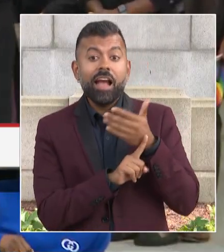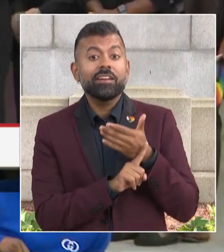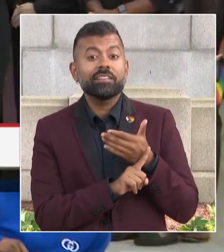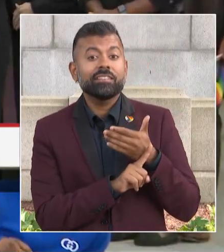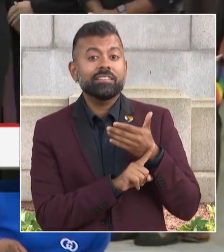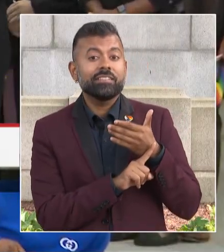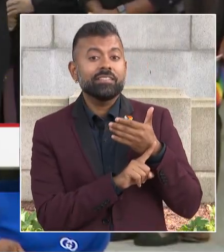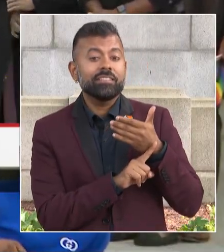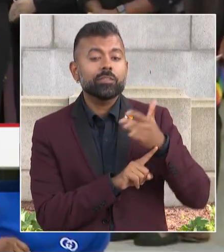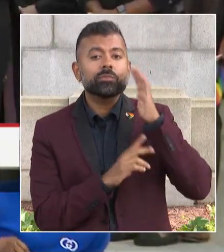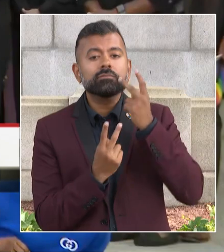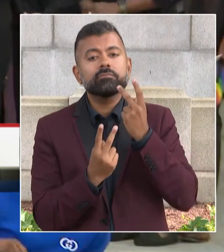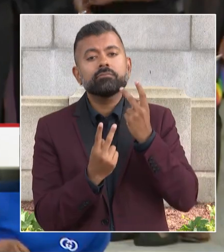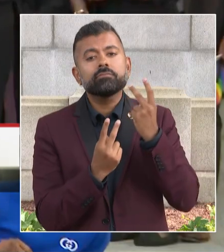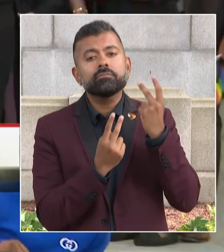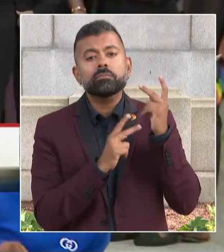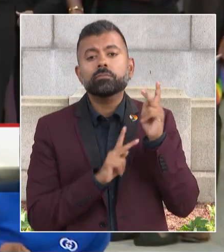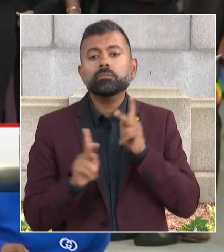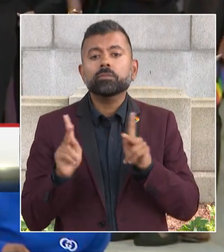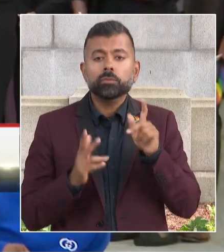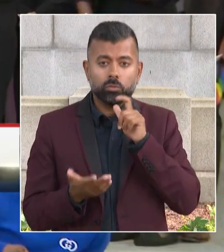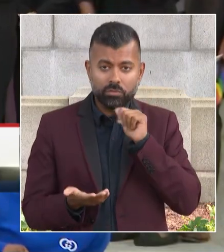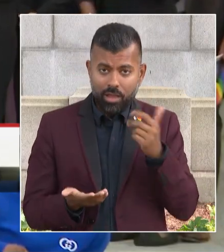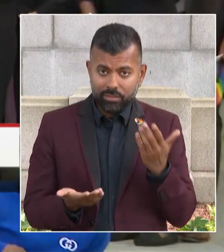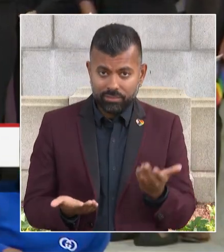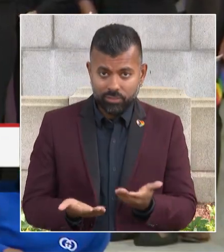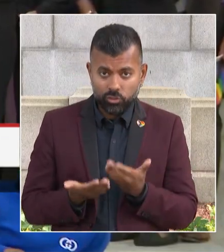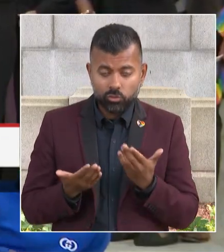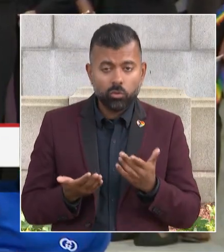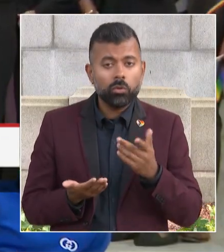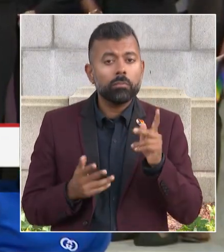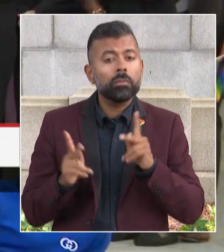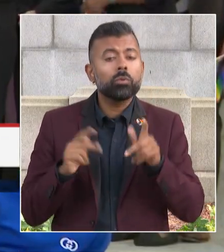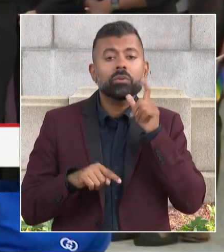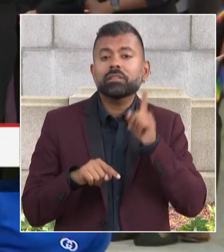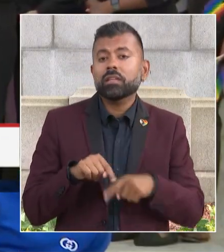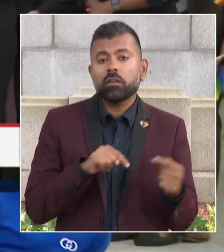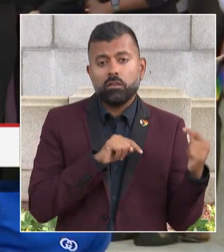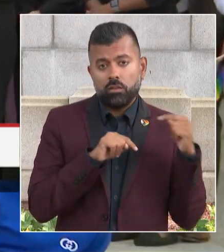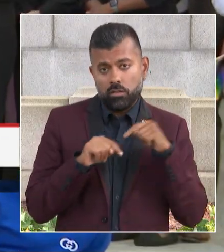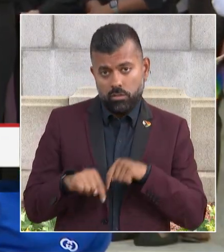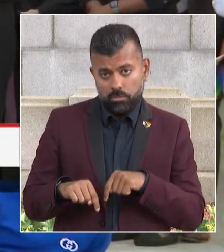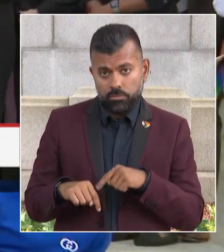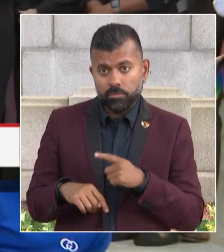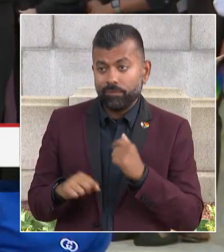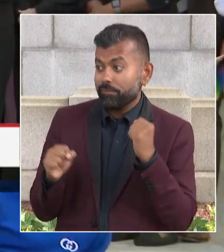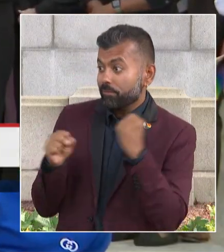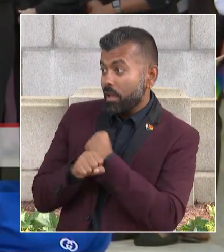here and who could not be here, of those who fought and gave their life just for being who